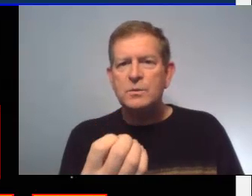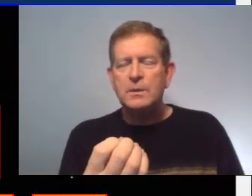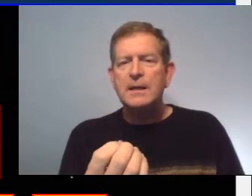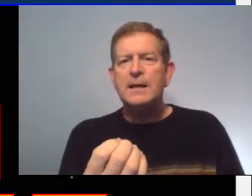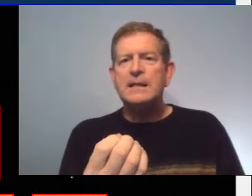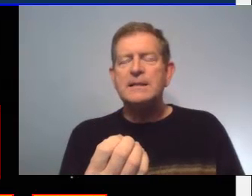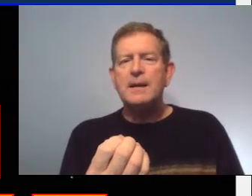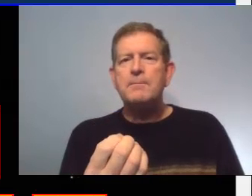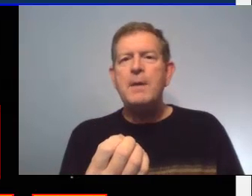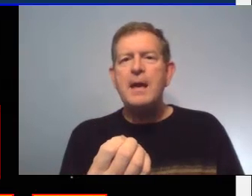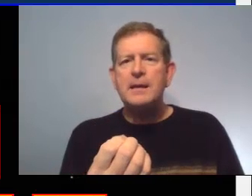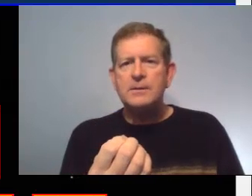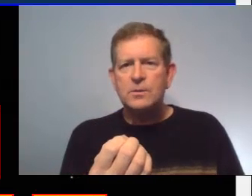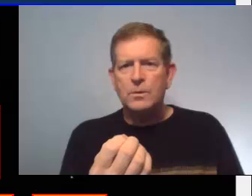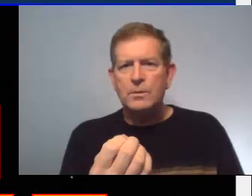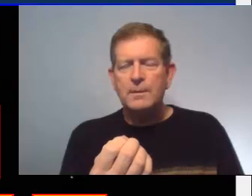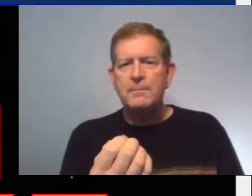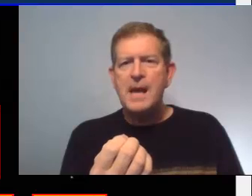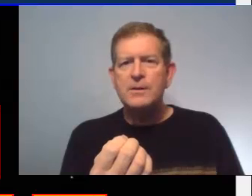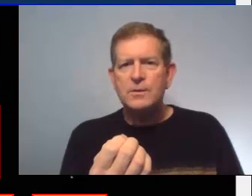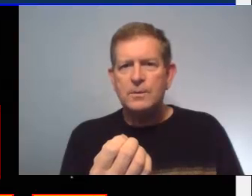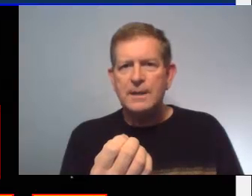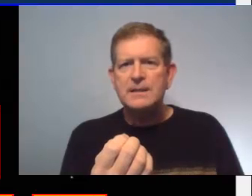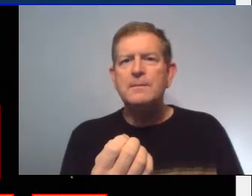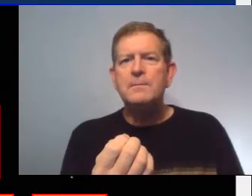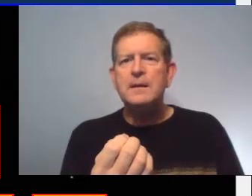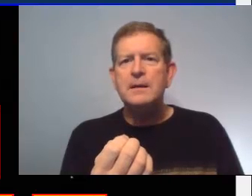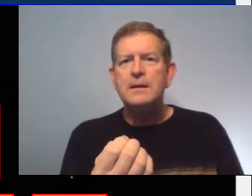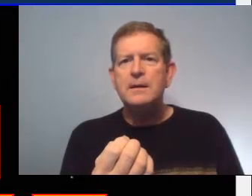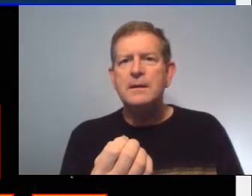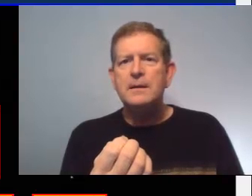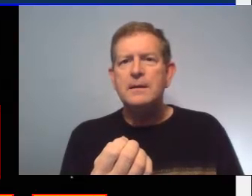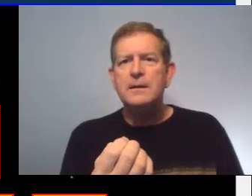in maison. It's not maison, maison. It's